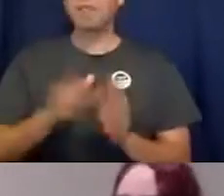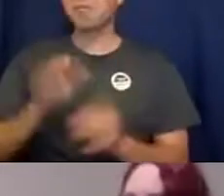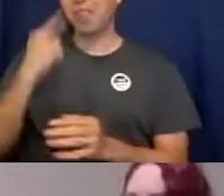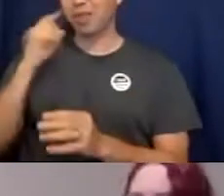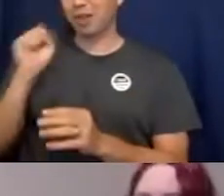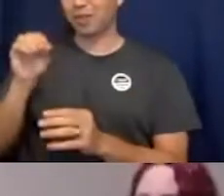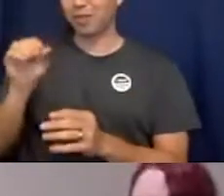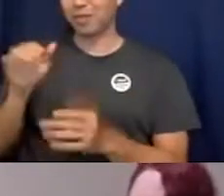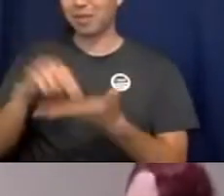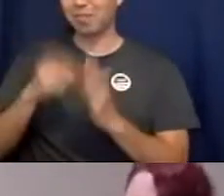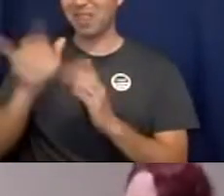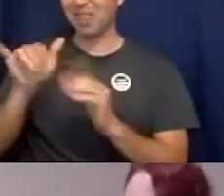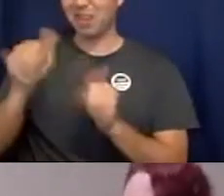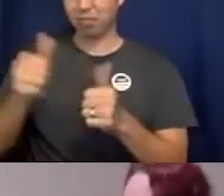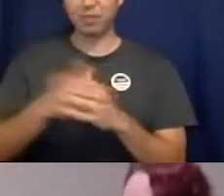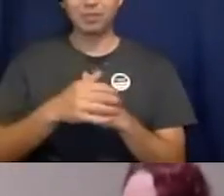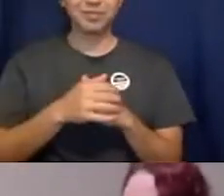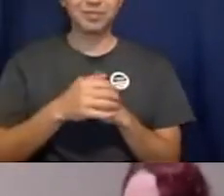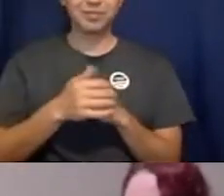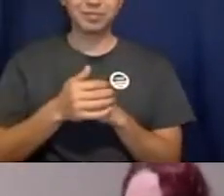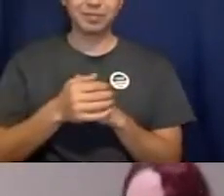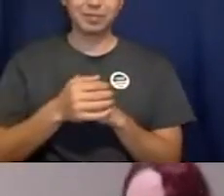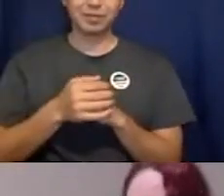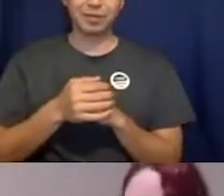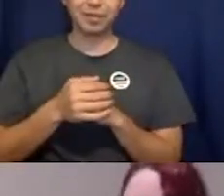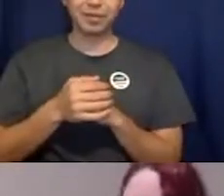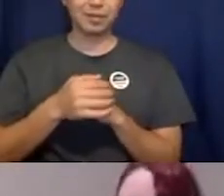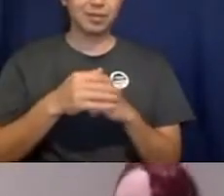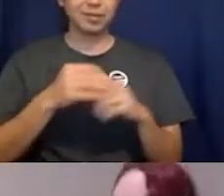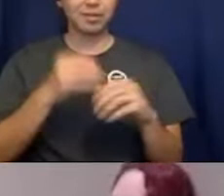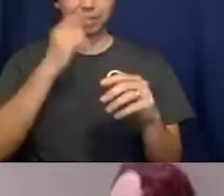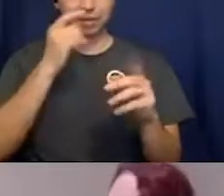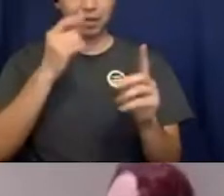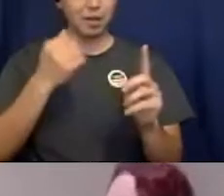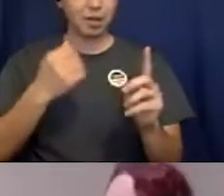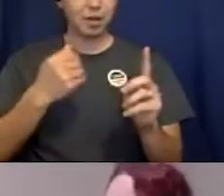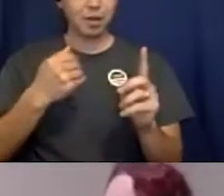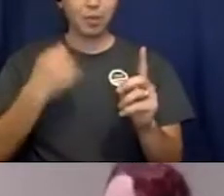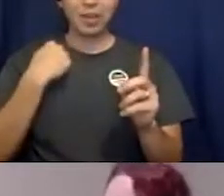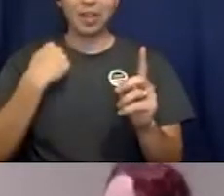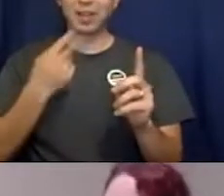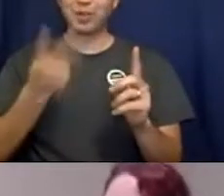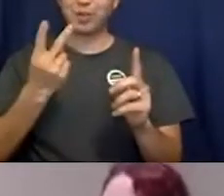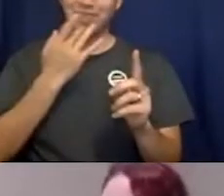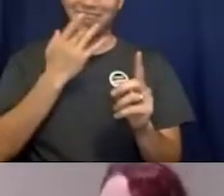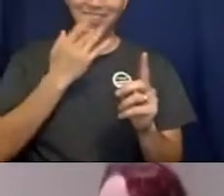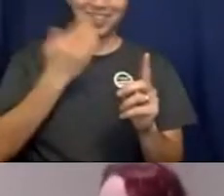creative escapism from the hellscape that is our modern world.